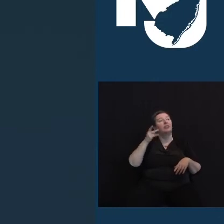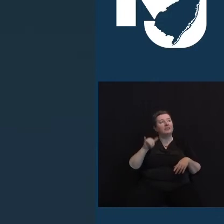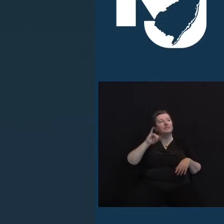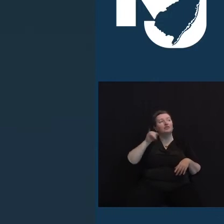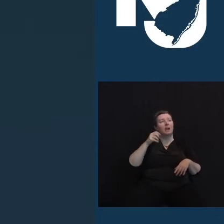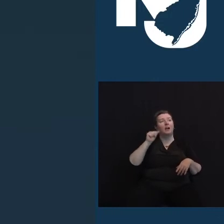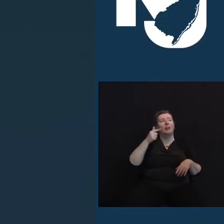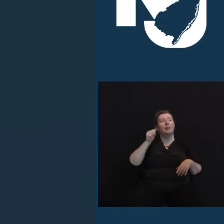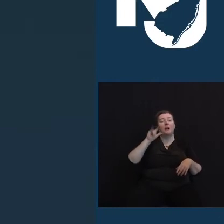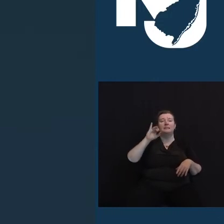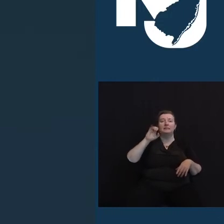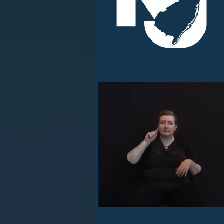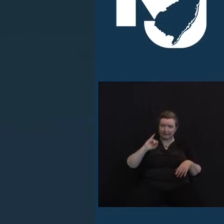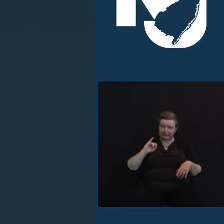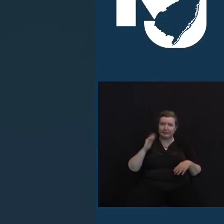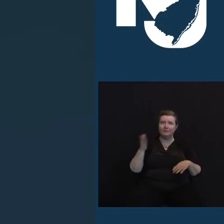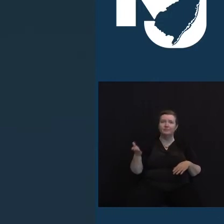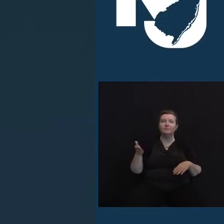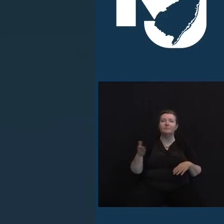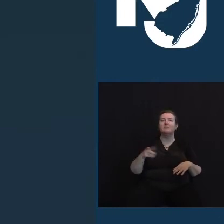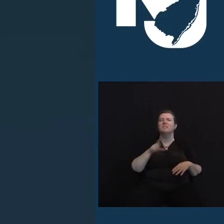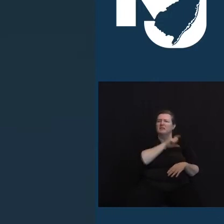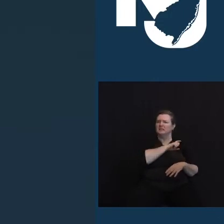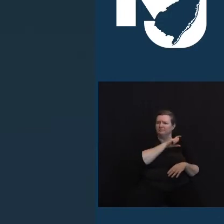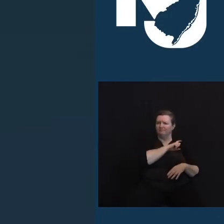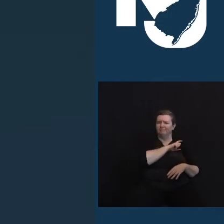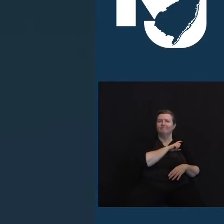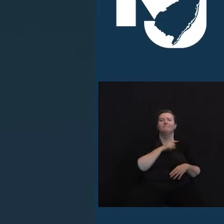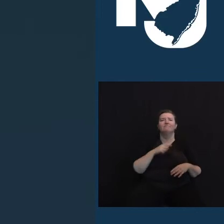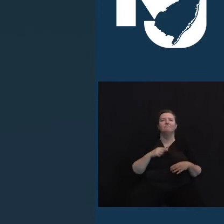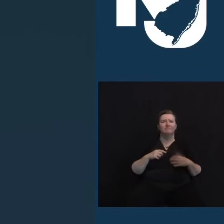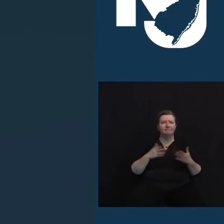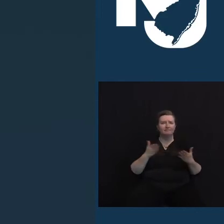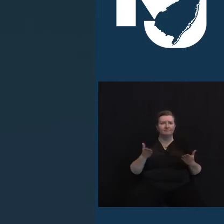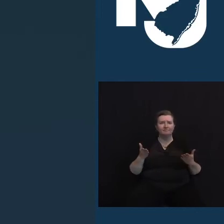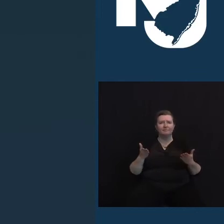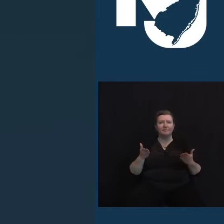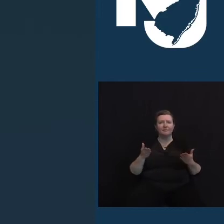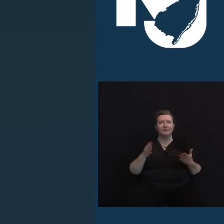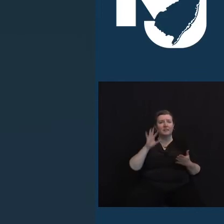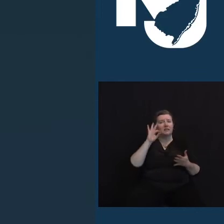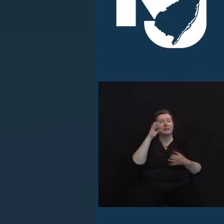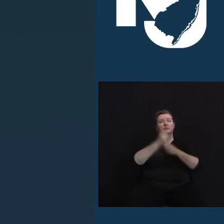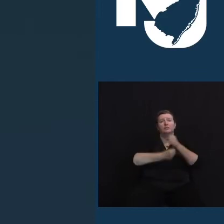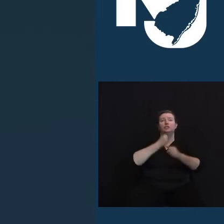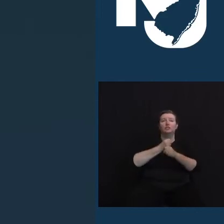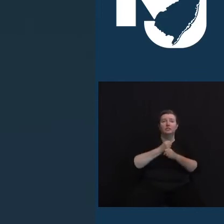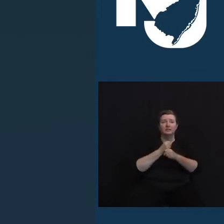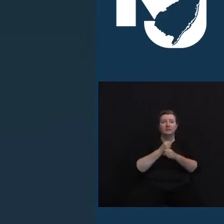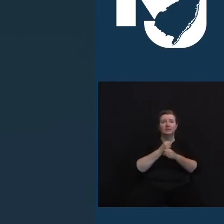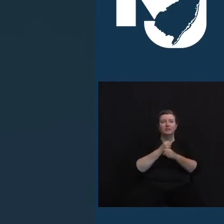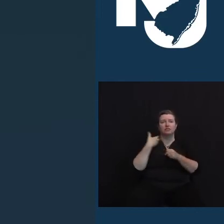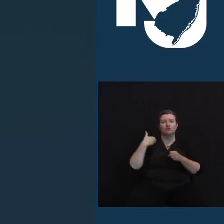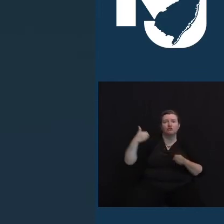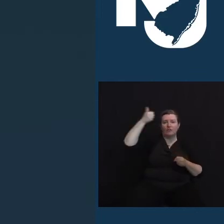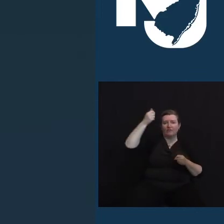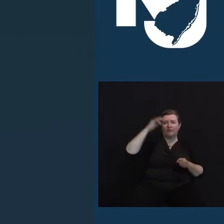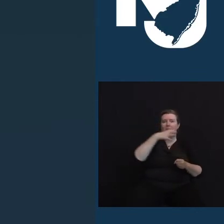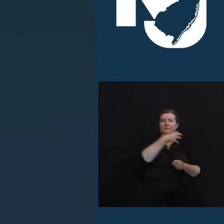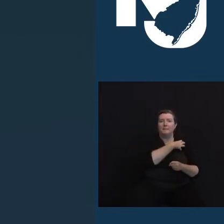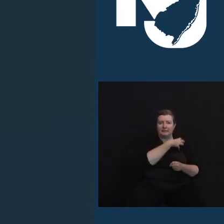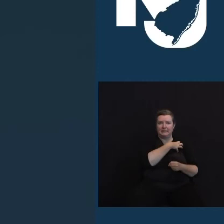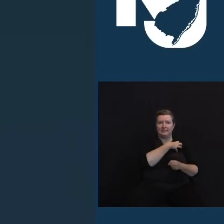known, was a career police officer, and his service included more than 9 years as chief of police, Pat, in Woodland Park, his